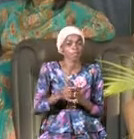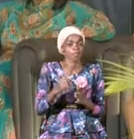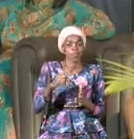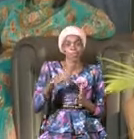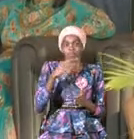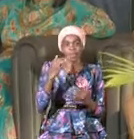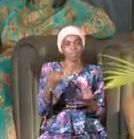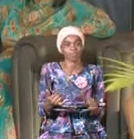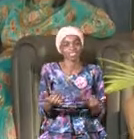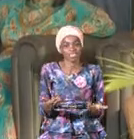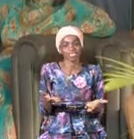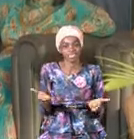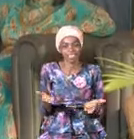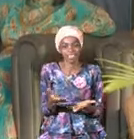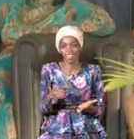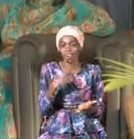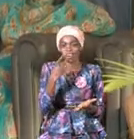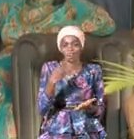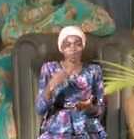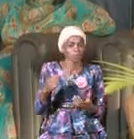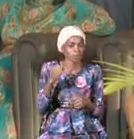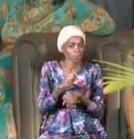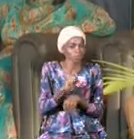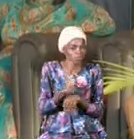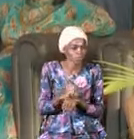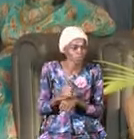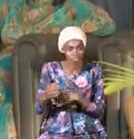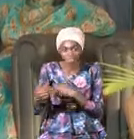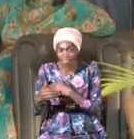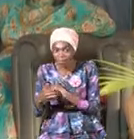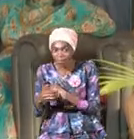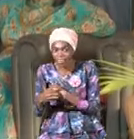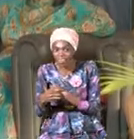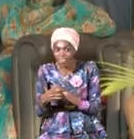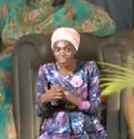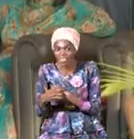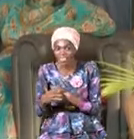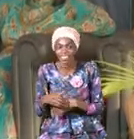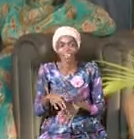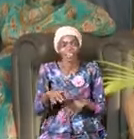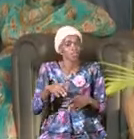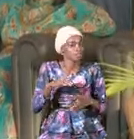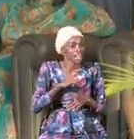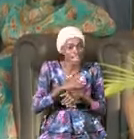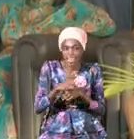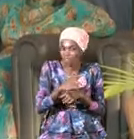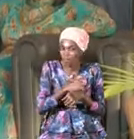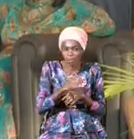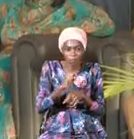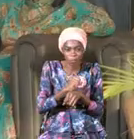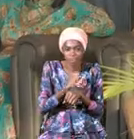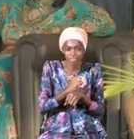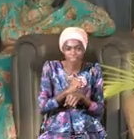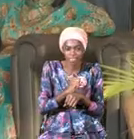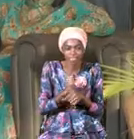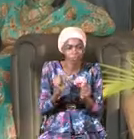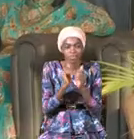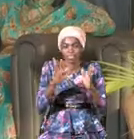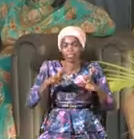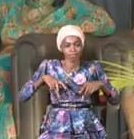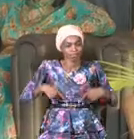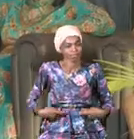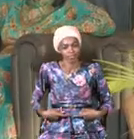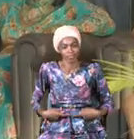here, who walk behind the scene, laboring tirelessly at the